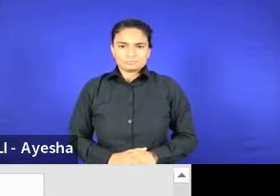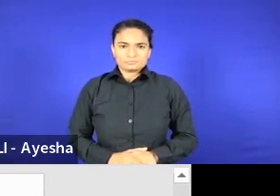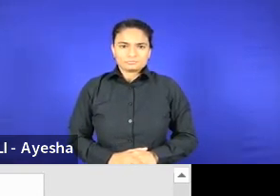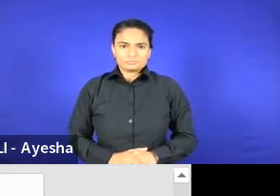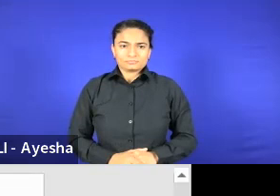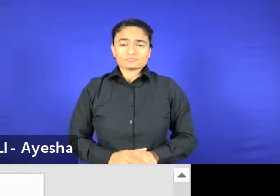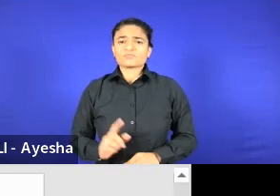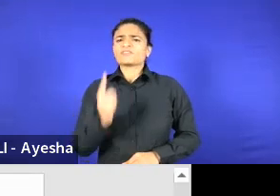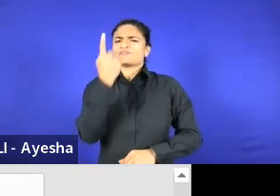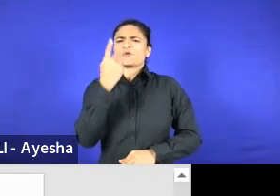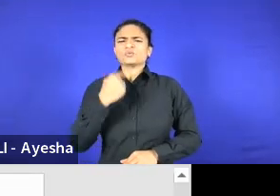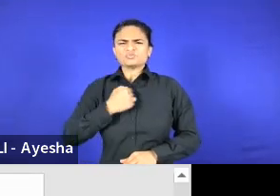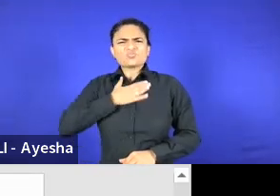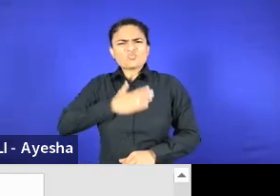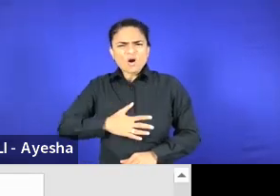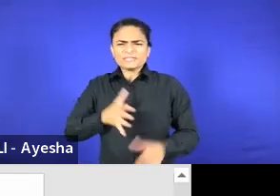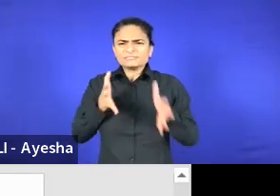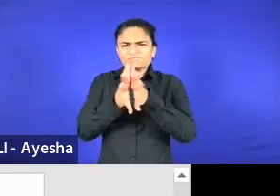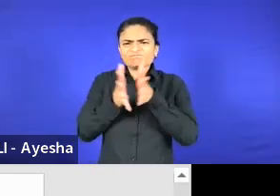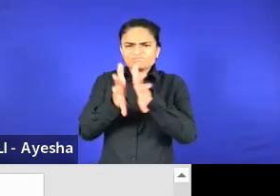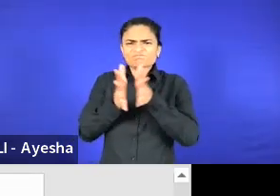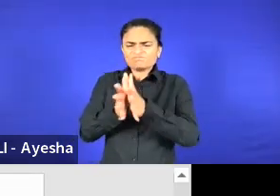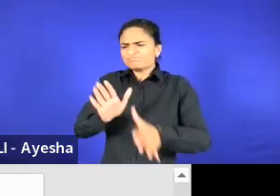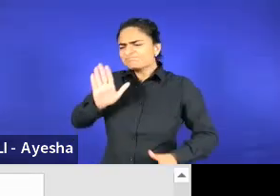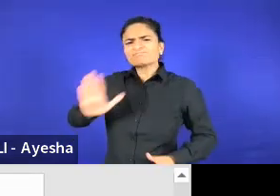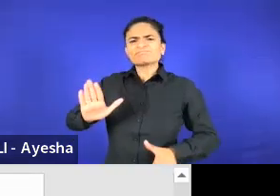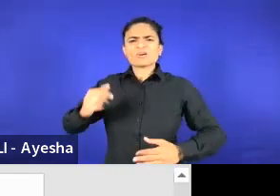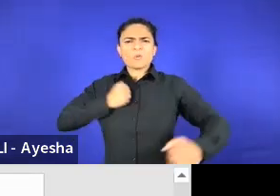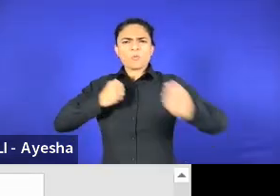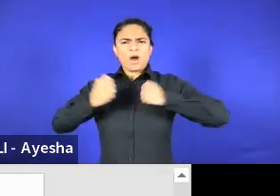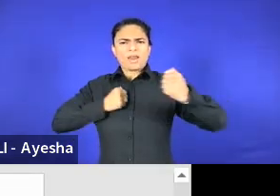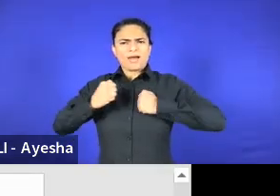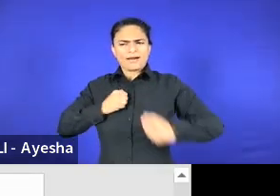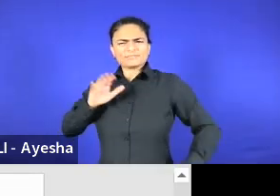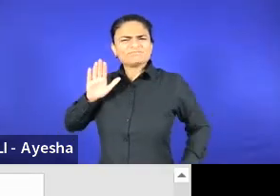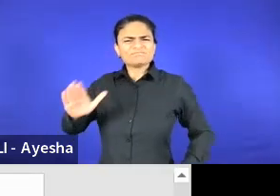data, although UNCRPD was ratified, while